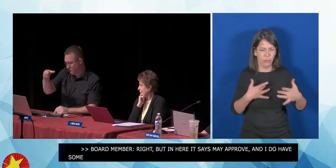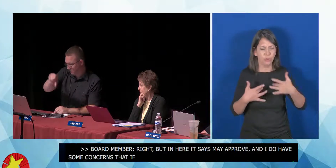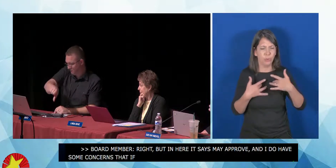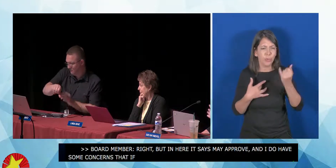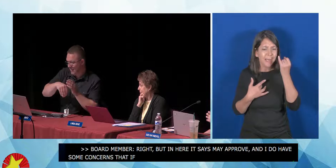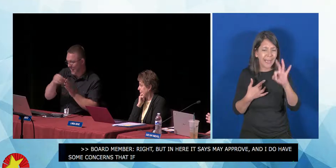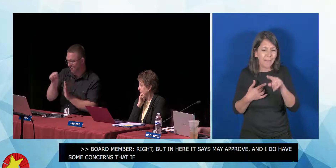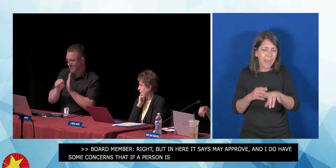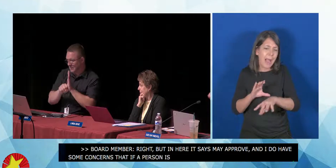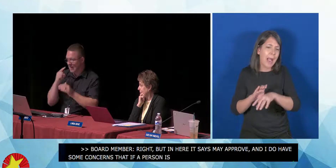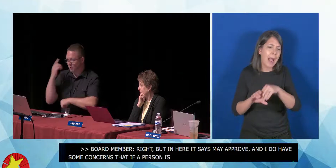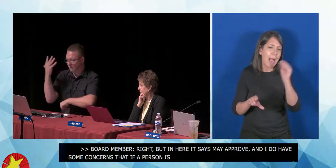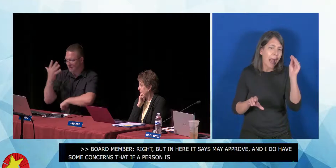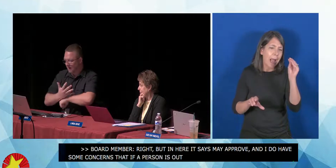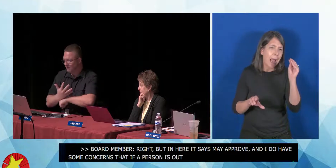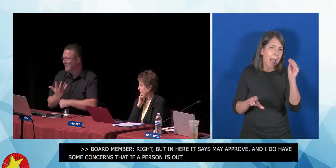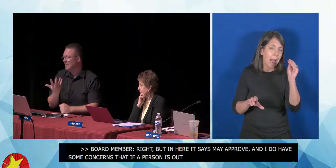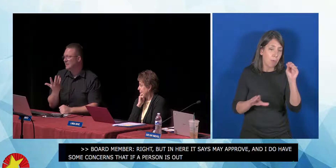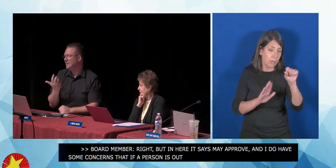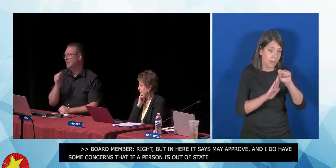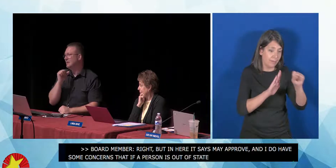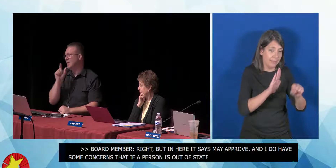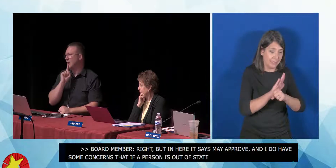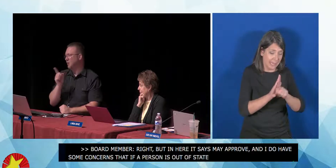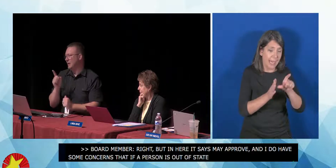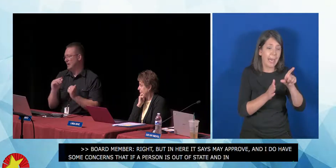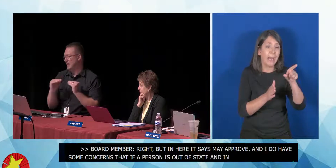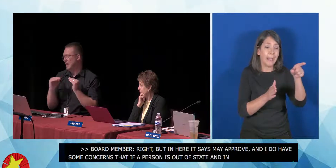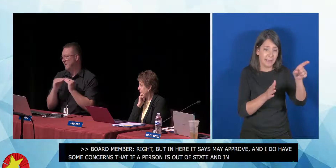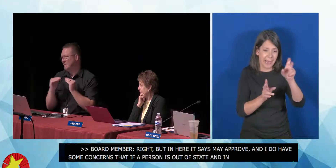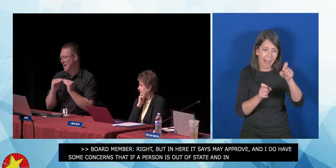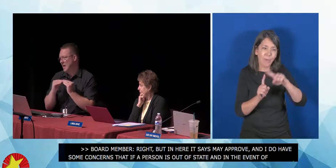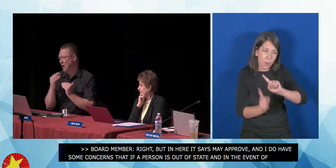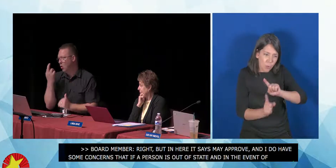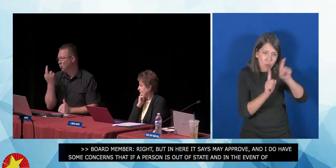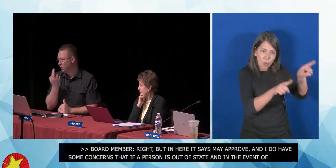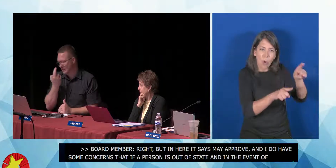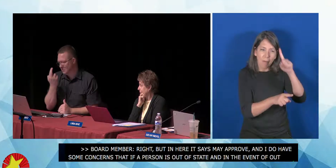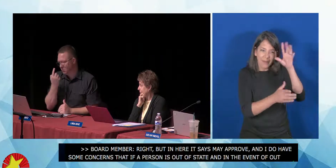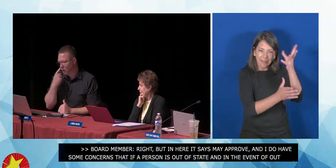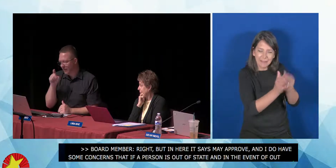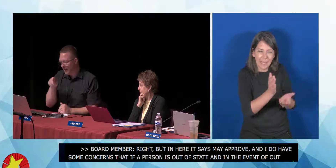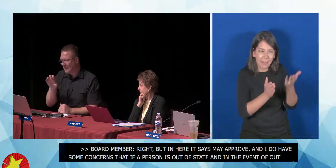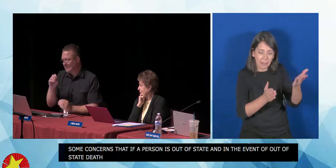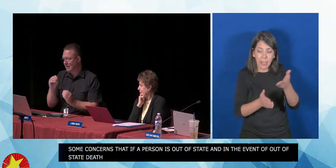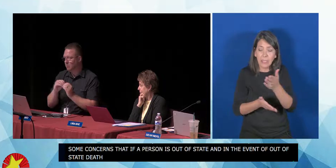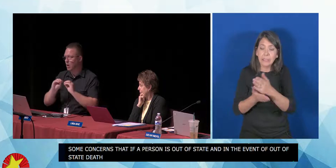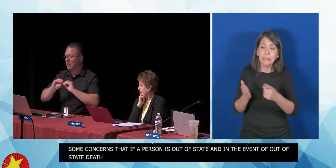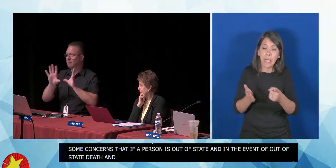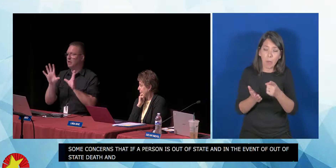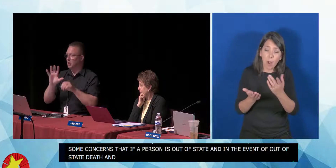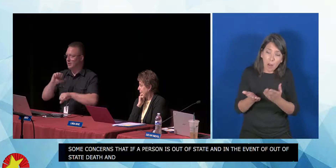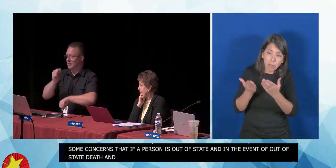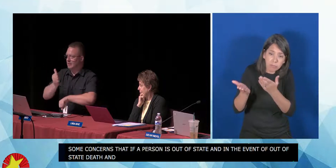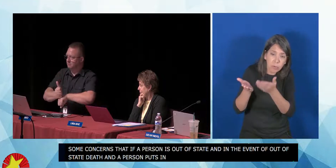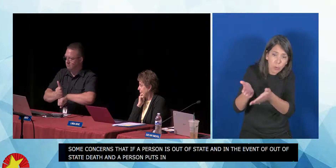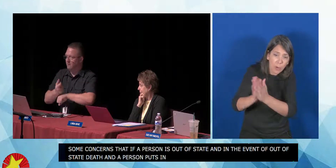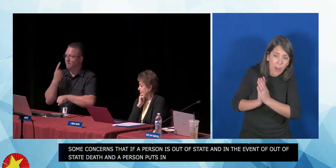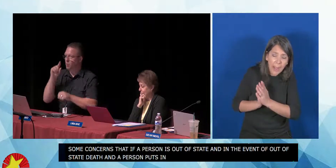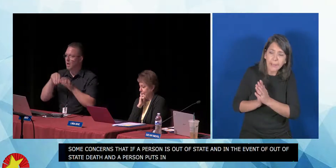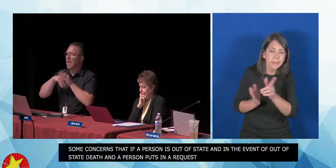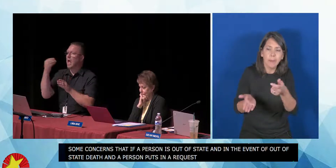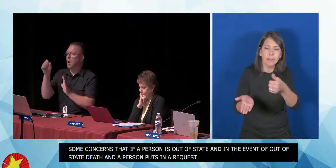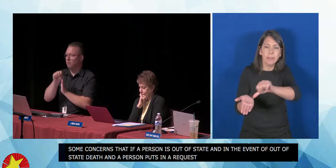state, if there's an out-of-state death and the person puts in the request and it is denied, I don't think that would be fair